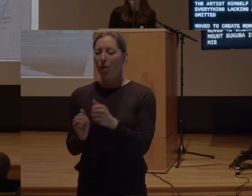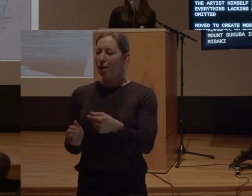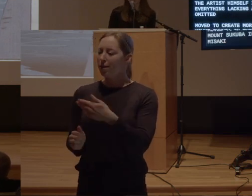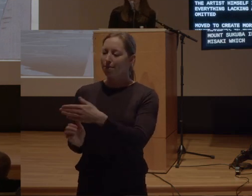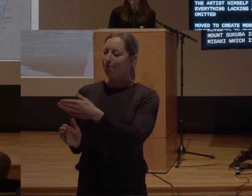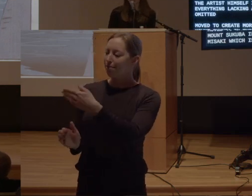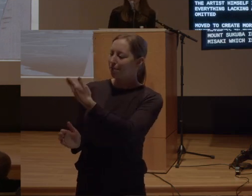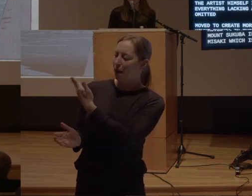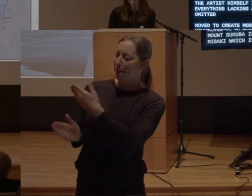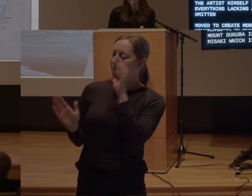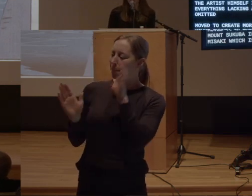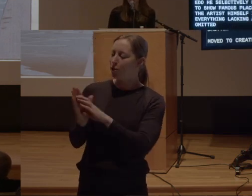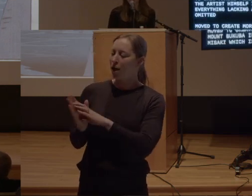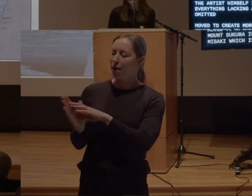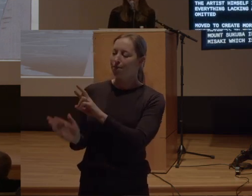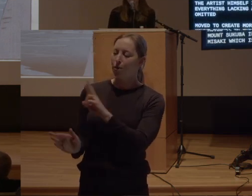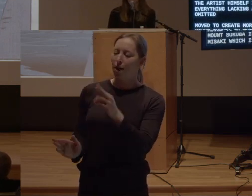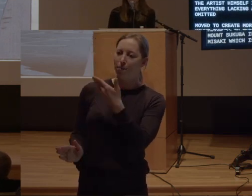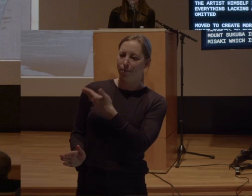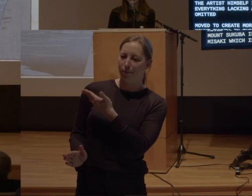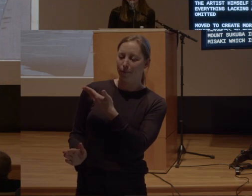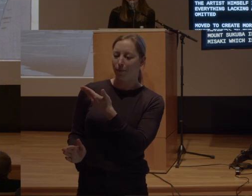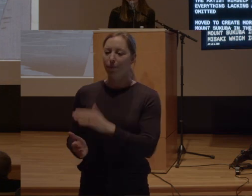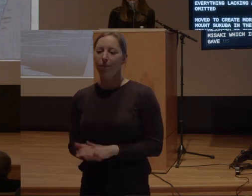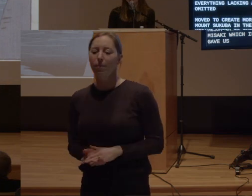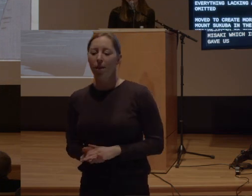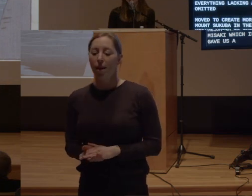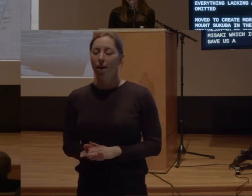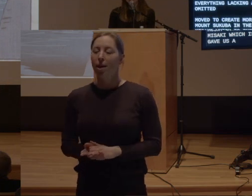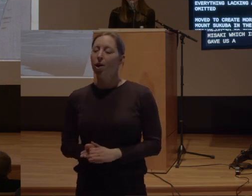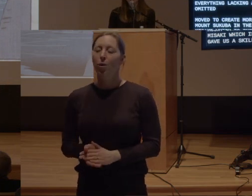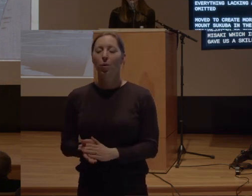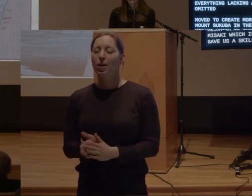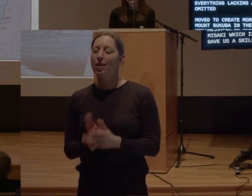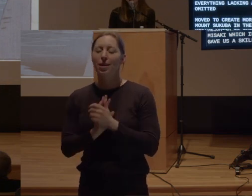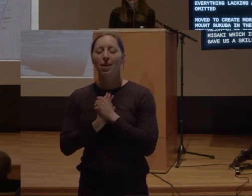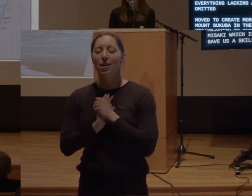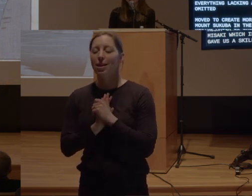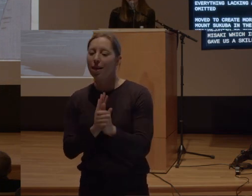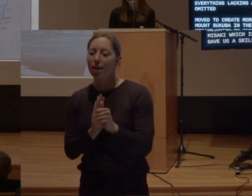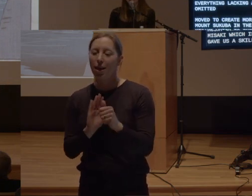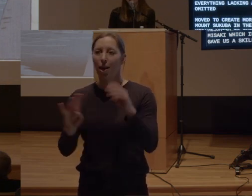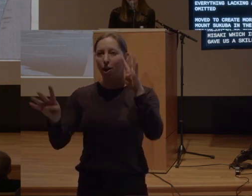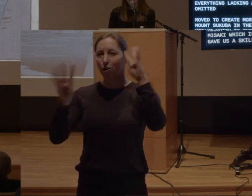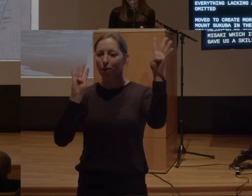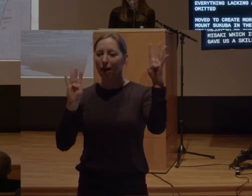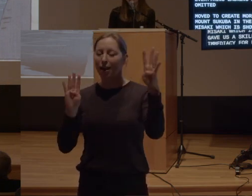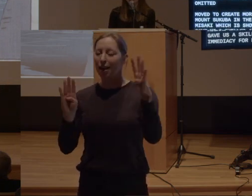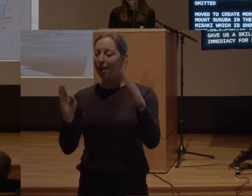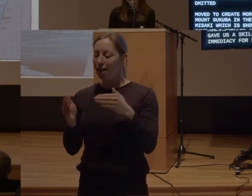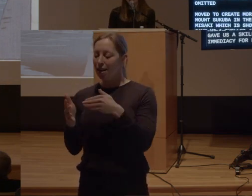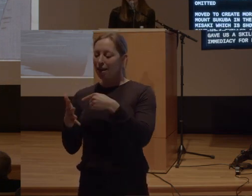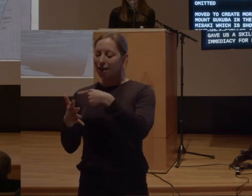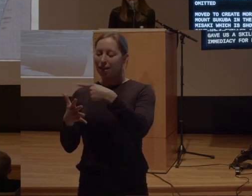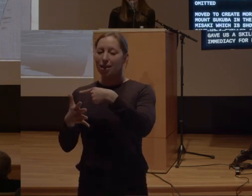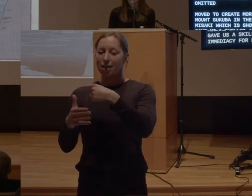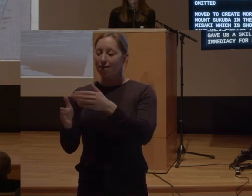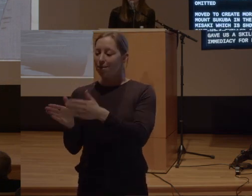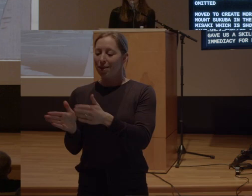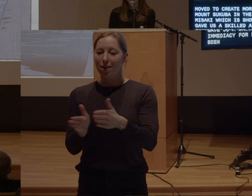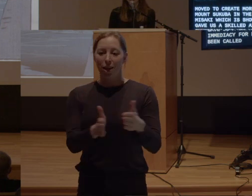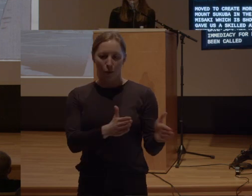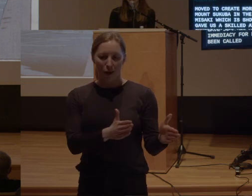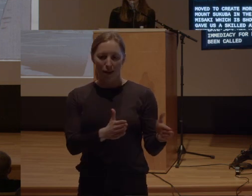the right here. Hiroshige was also skilled at creating a sense of immediacy for his viewers by staging what have been